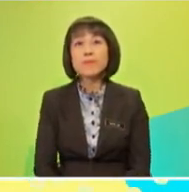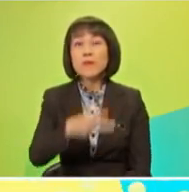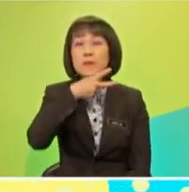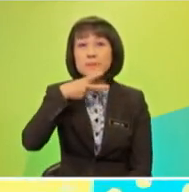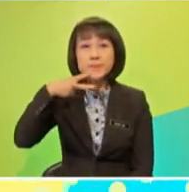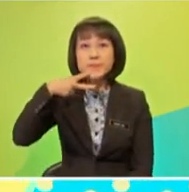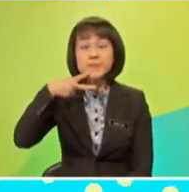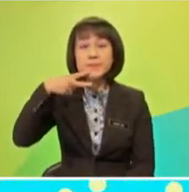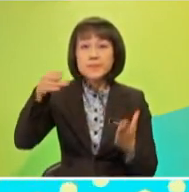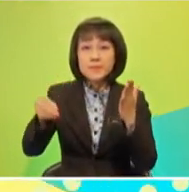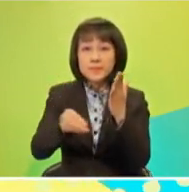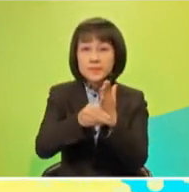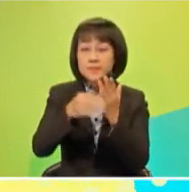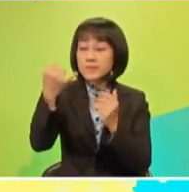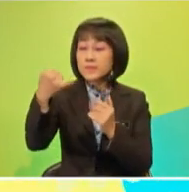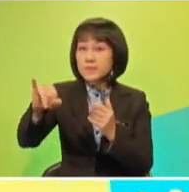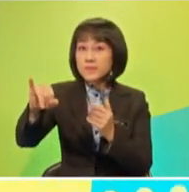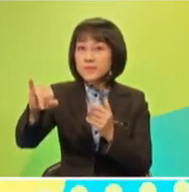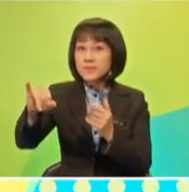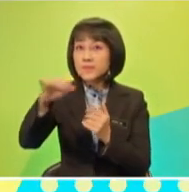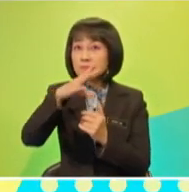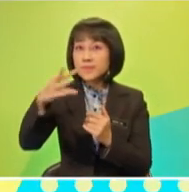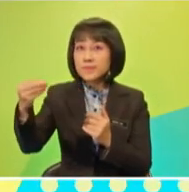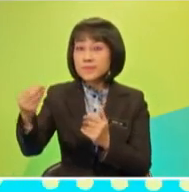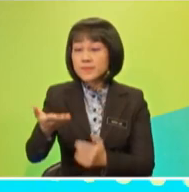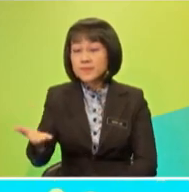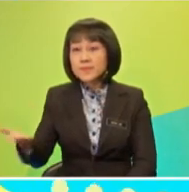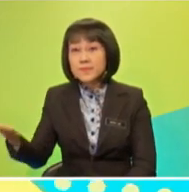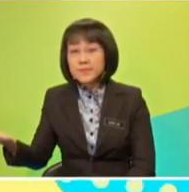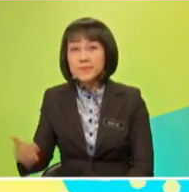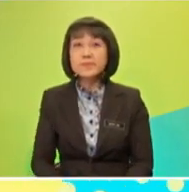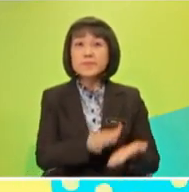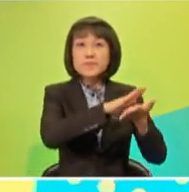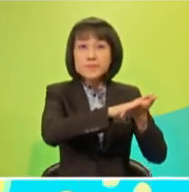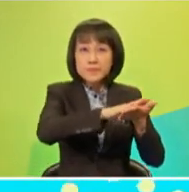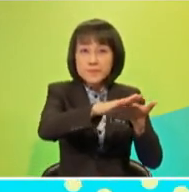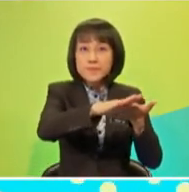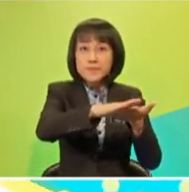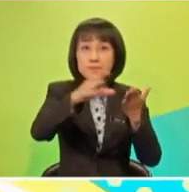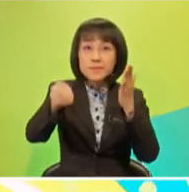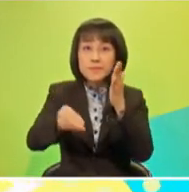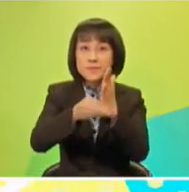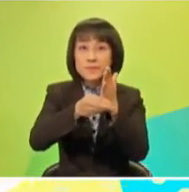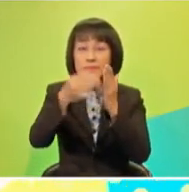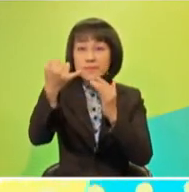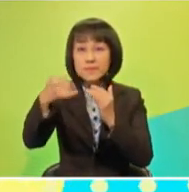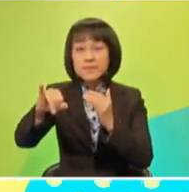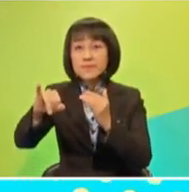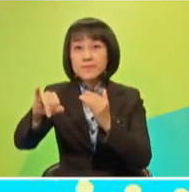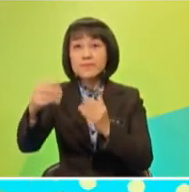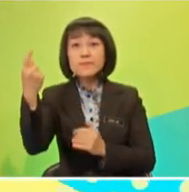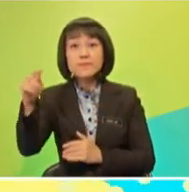verb plus ing and the object. Clean plus ing,